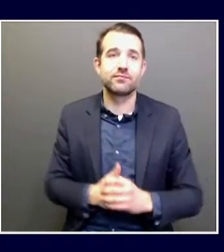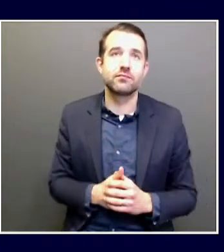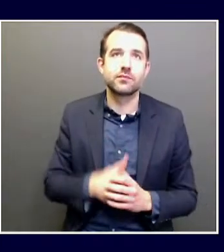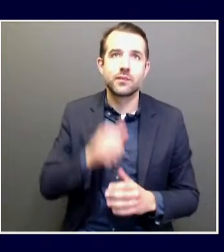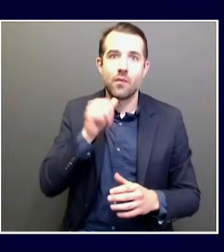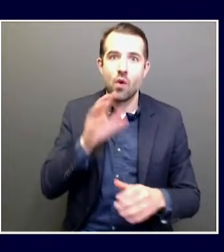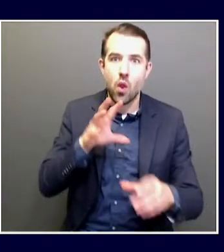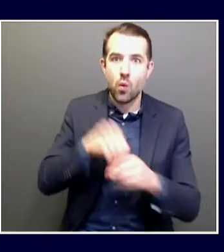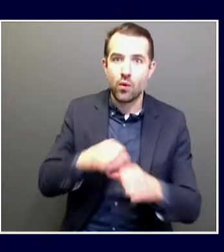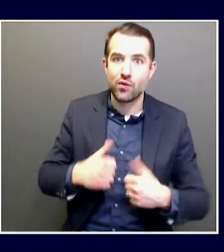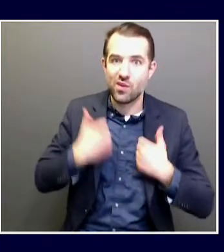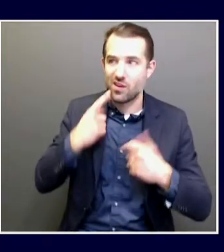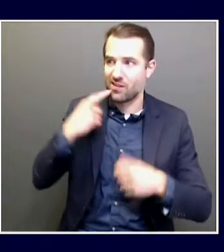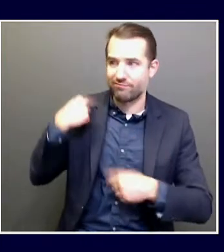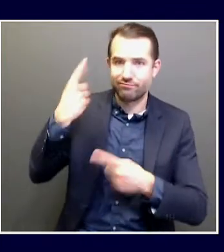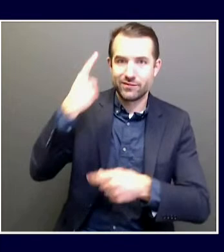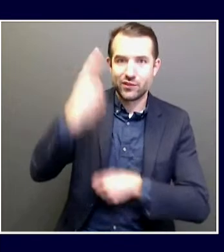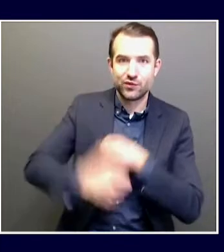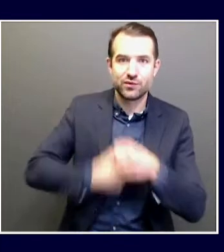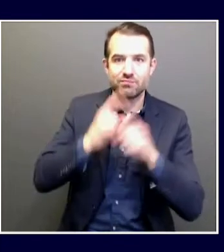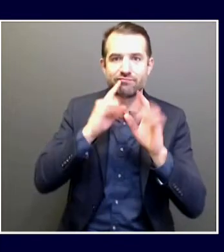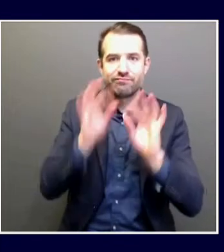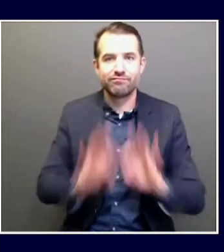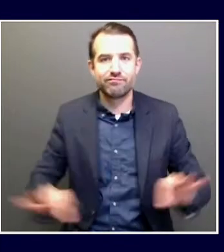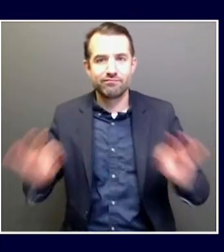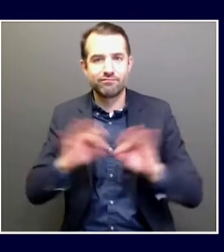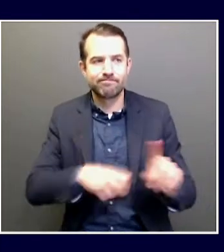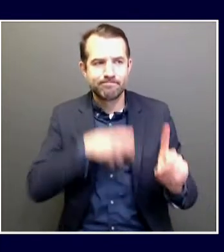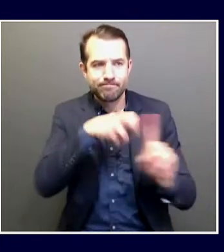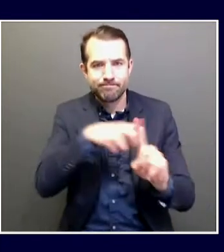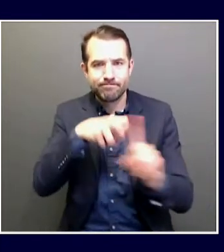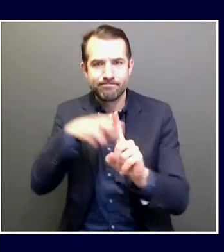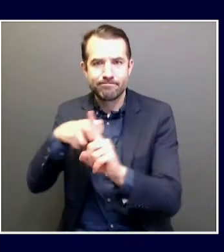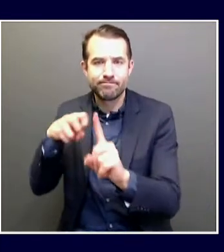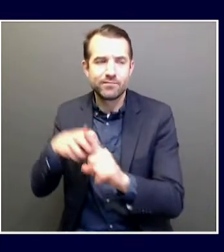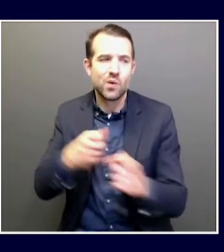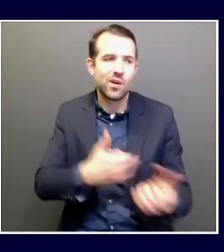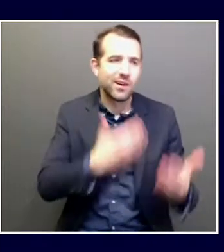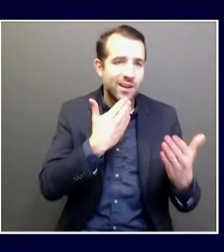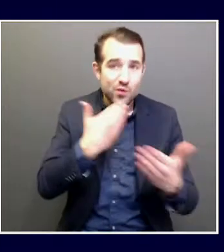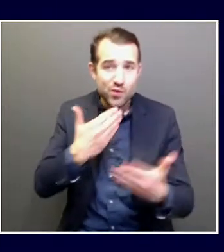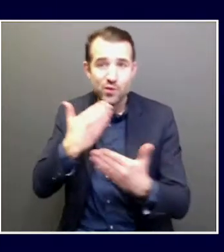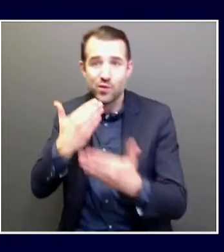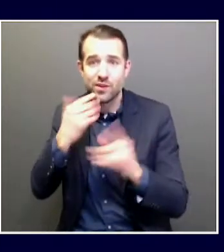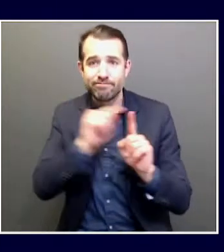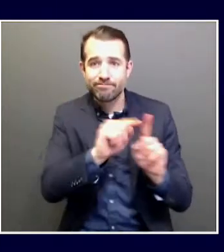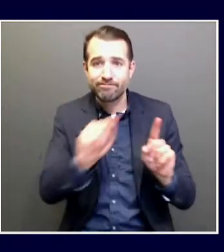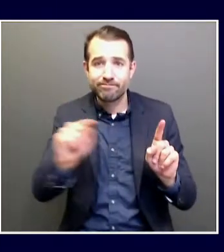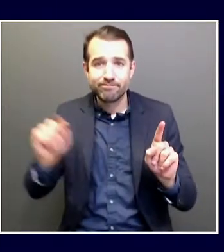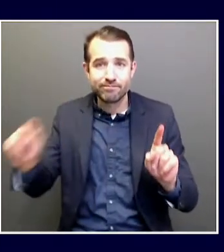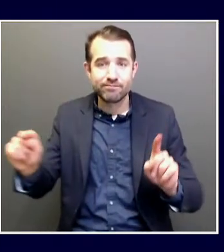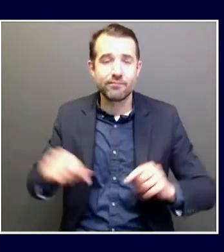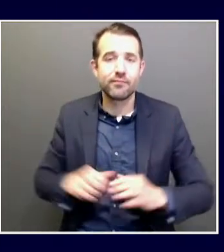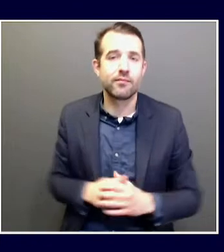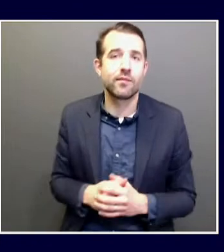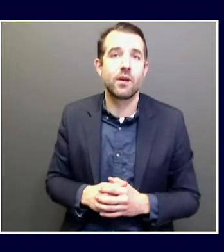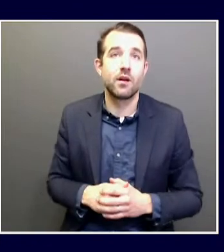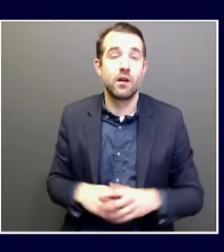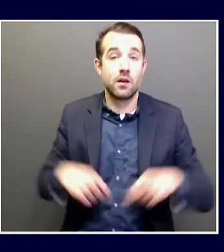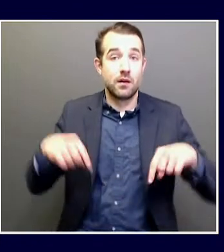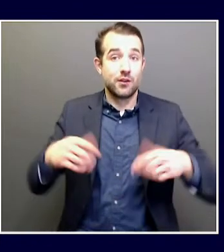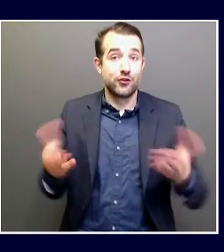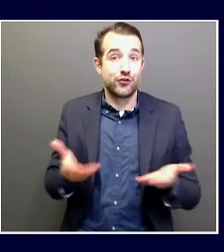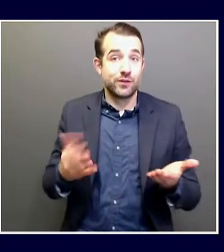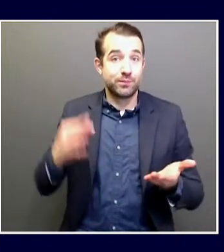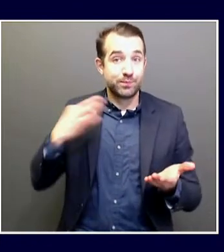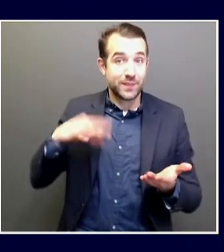minute today to talk about a couple of groups who, from a COVID-19 response perspective, have been instrumental